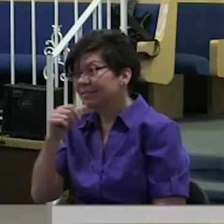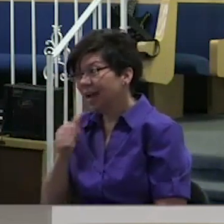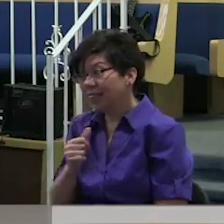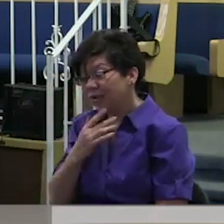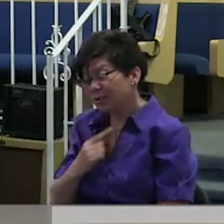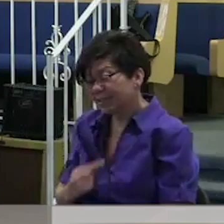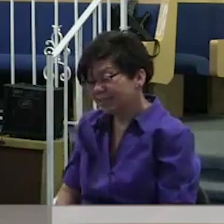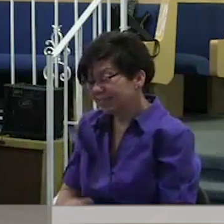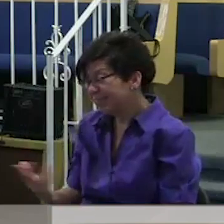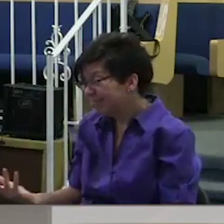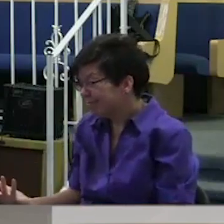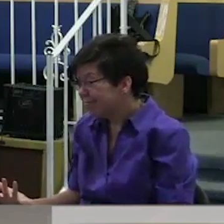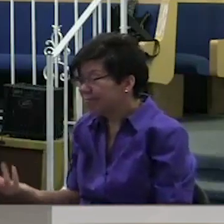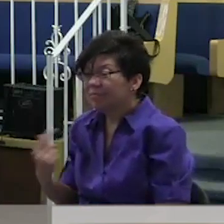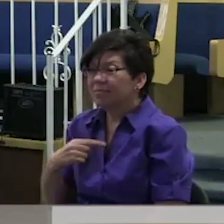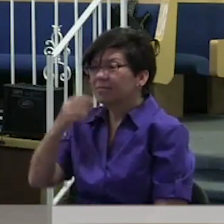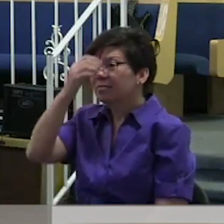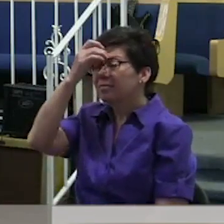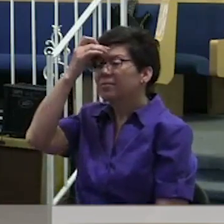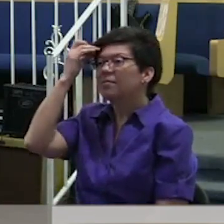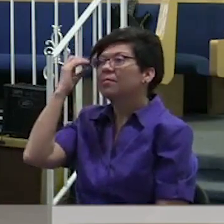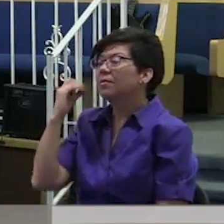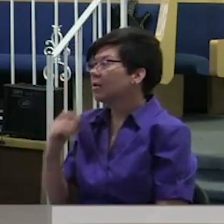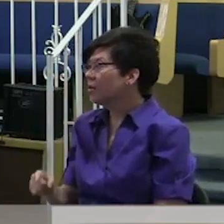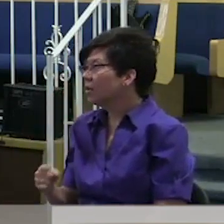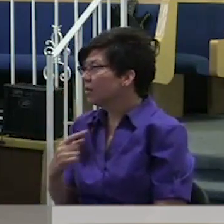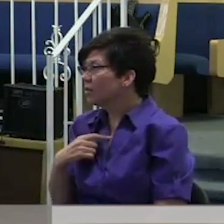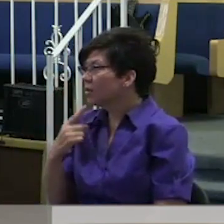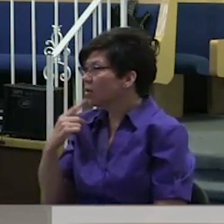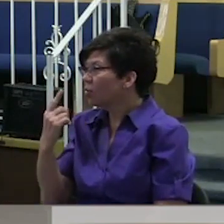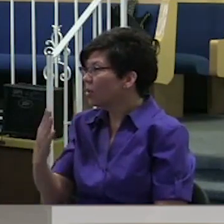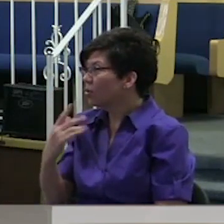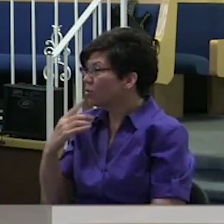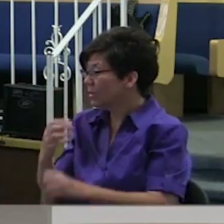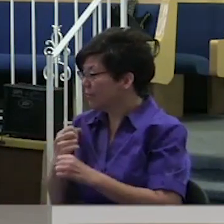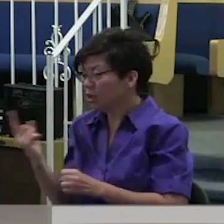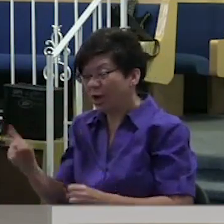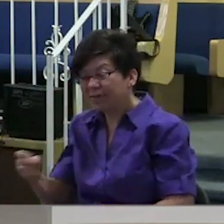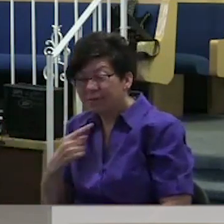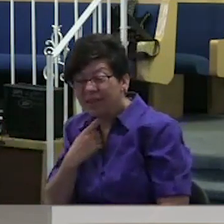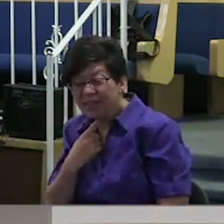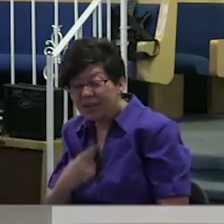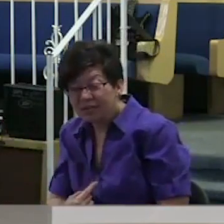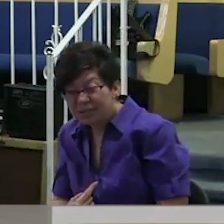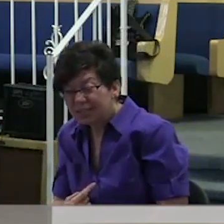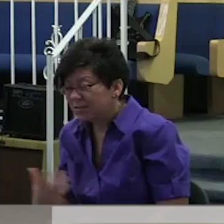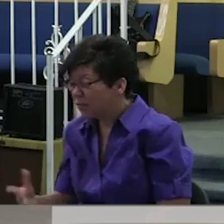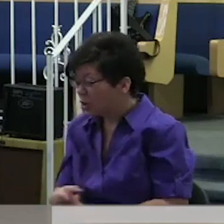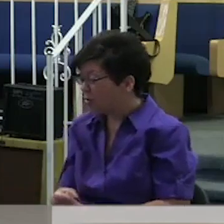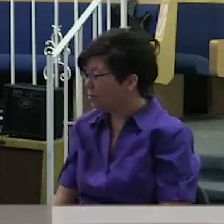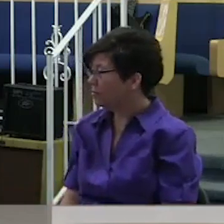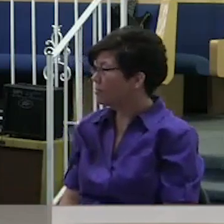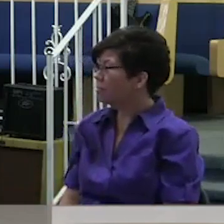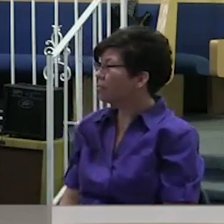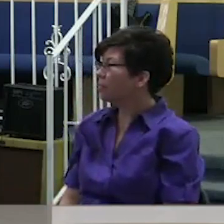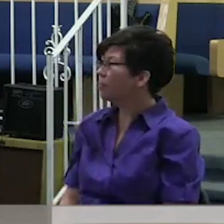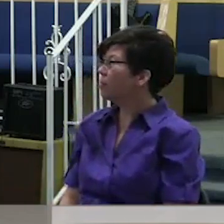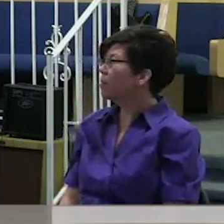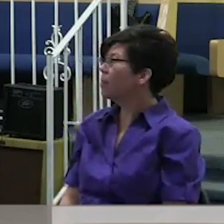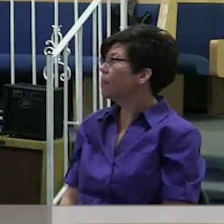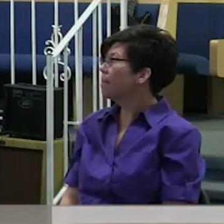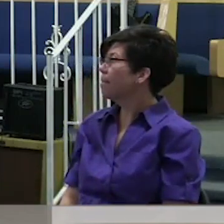thirsty. You got to be thirsty if you want to receive it. Oh, bless the name of Jesus.